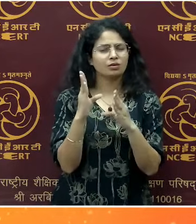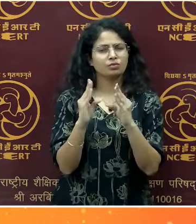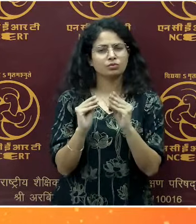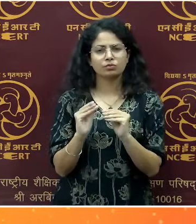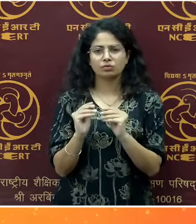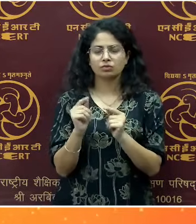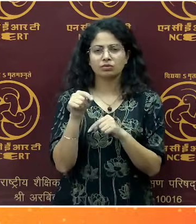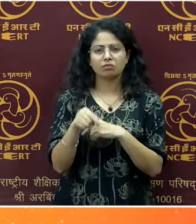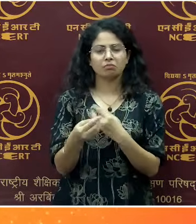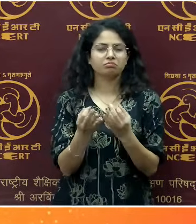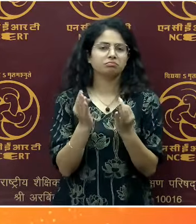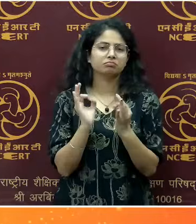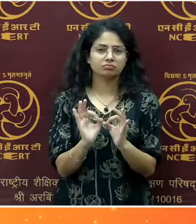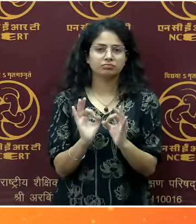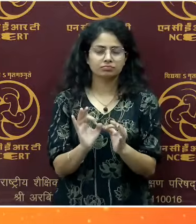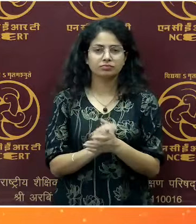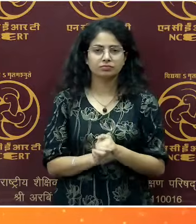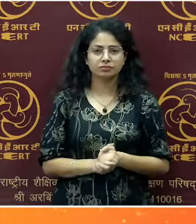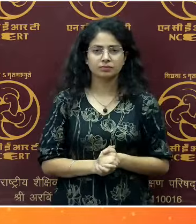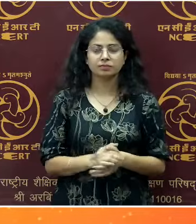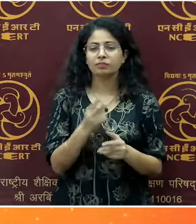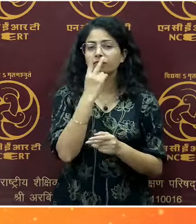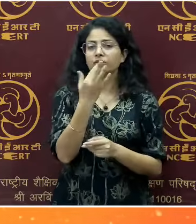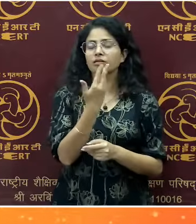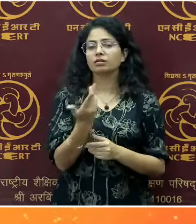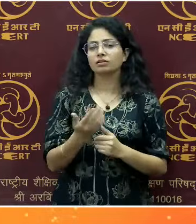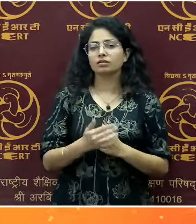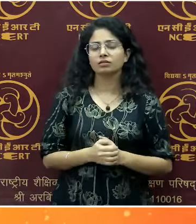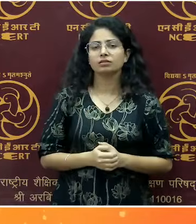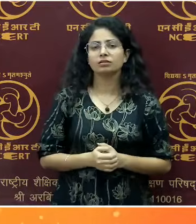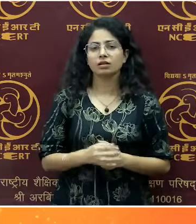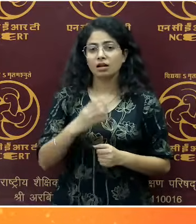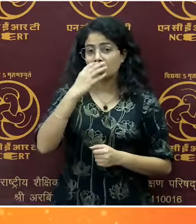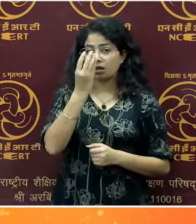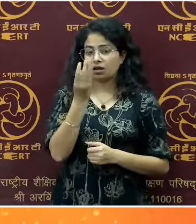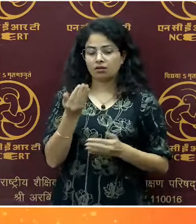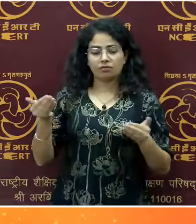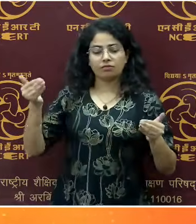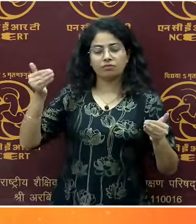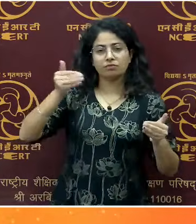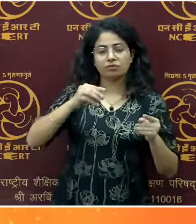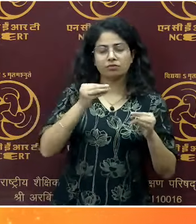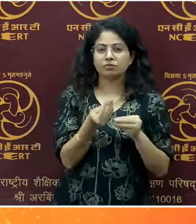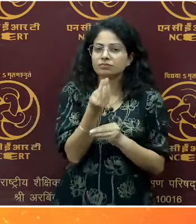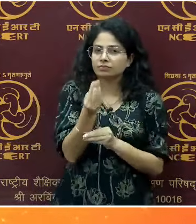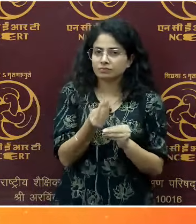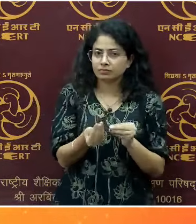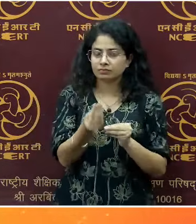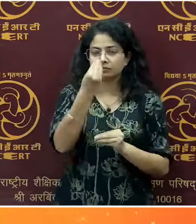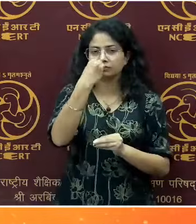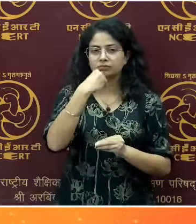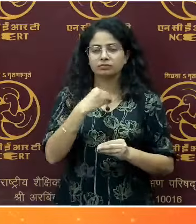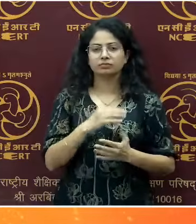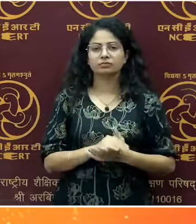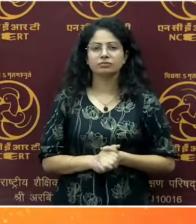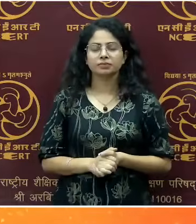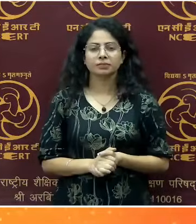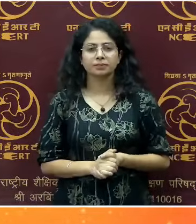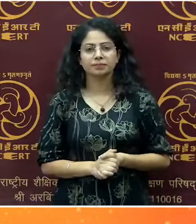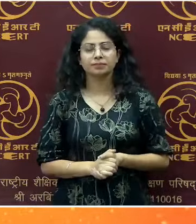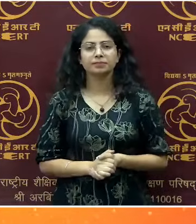and nice. So, we can see that when the elephant came, he ate some of the grass.